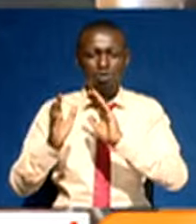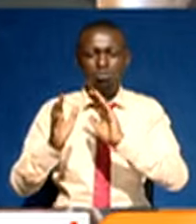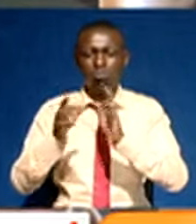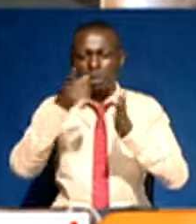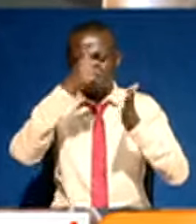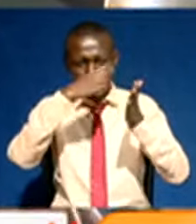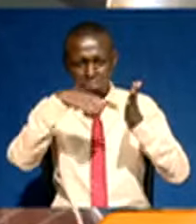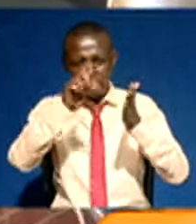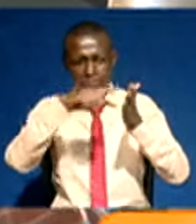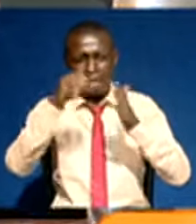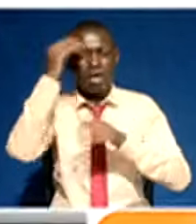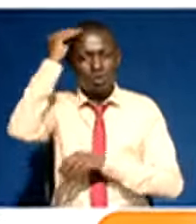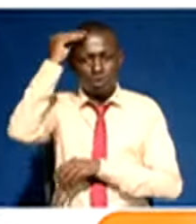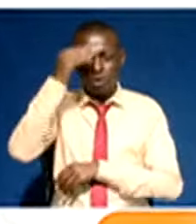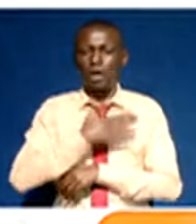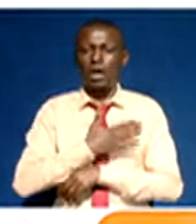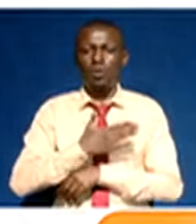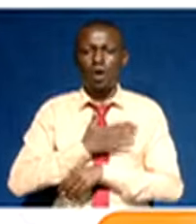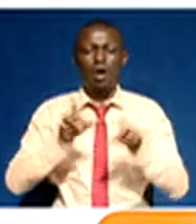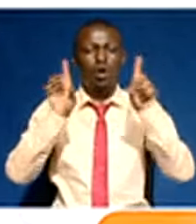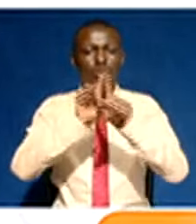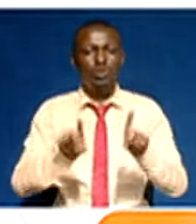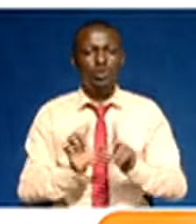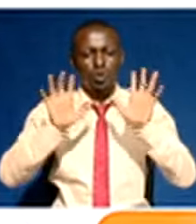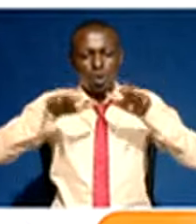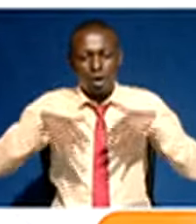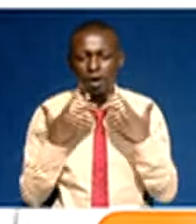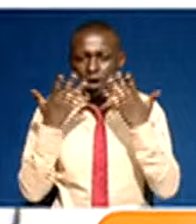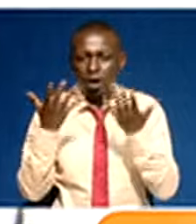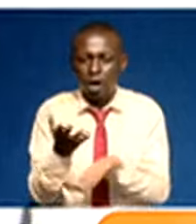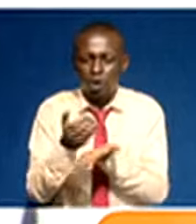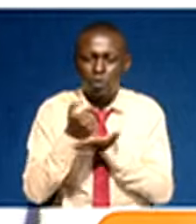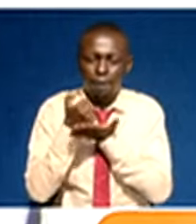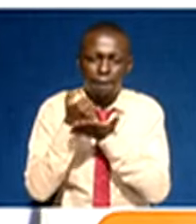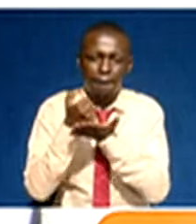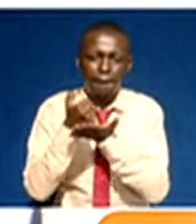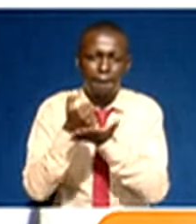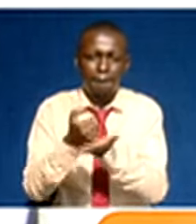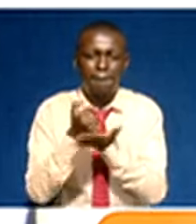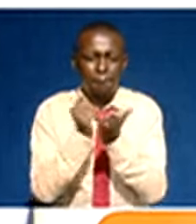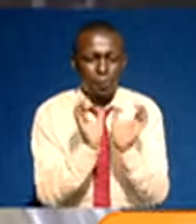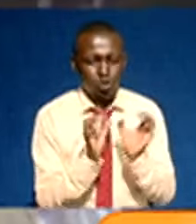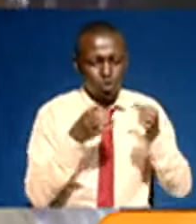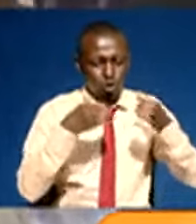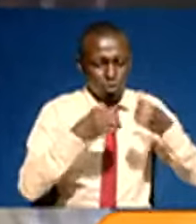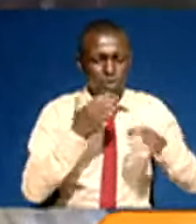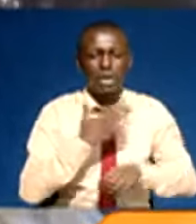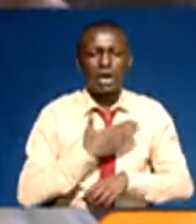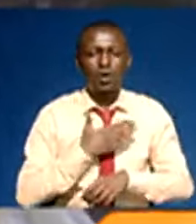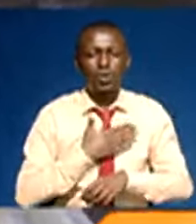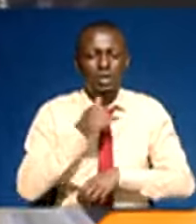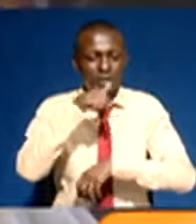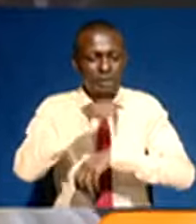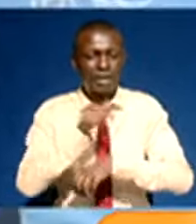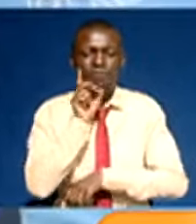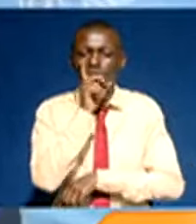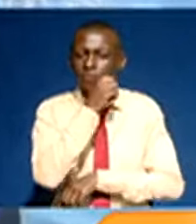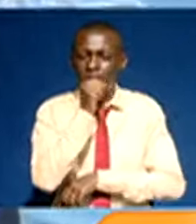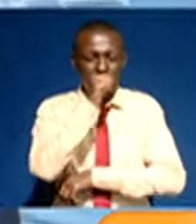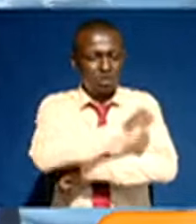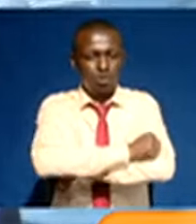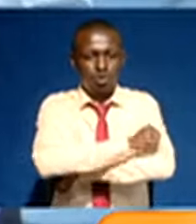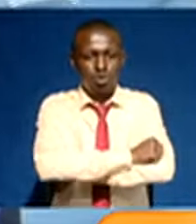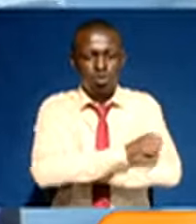yetu na pia jinsi ambavyo tunaweza kusaidia jamii yetu wakati ambapo tutaweza kumaliza shule. It